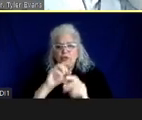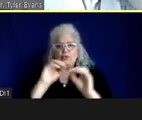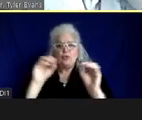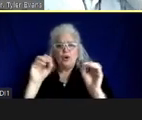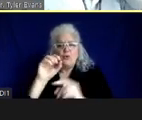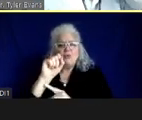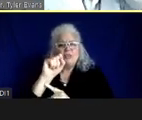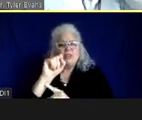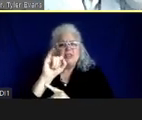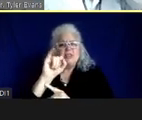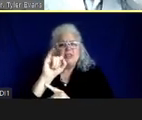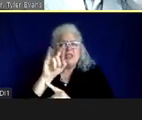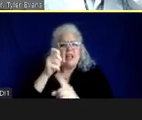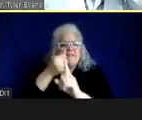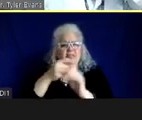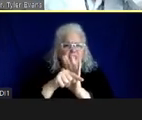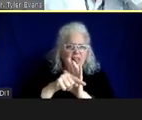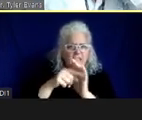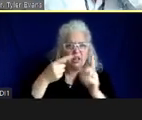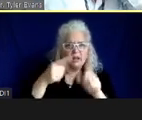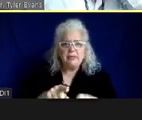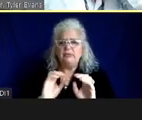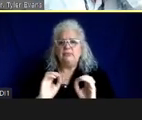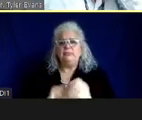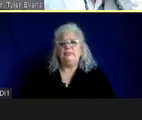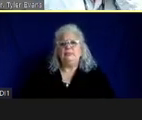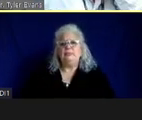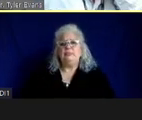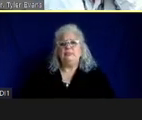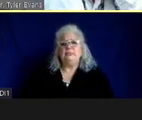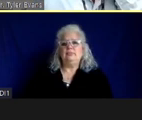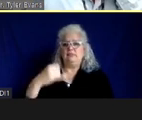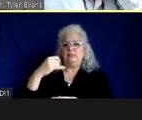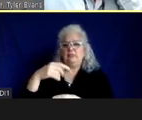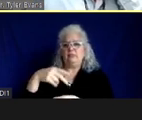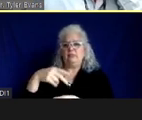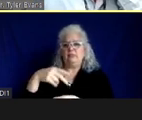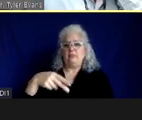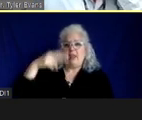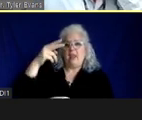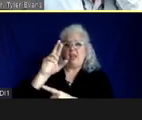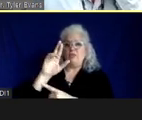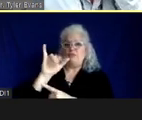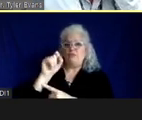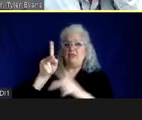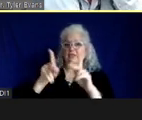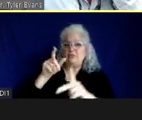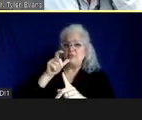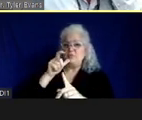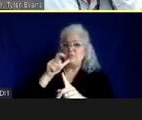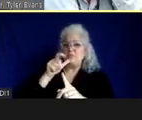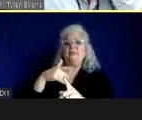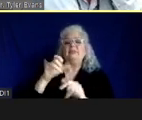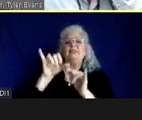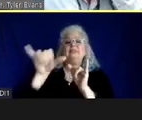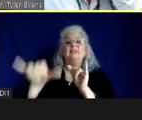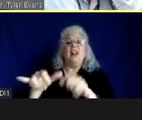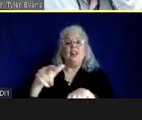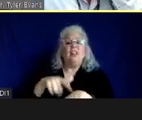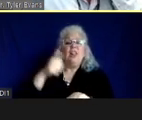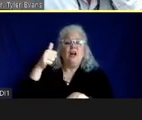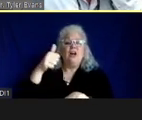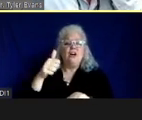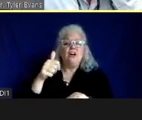a little longer period of observation. So it's 30 minutes over 15 minutes, but you sit around there, you hang out, and then importantly, you register for your